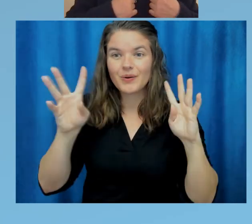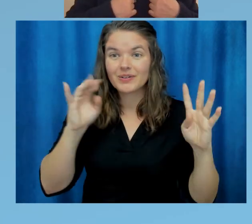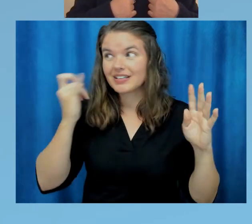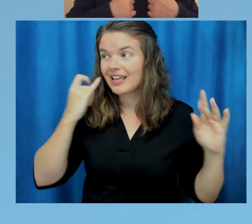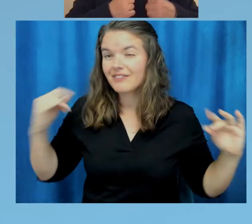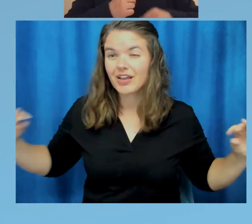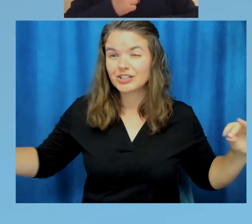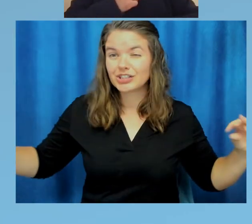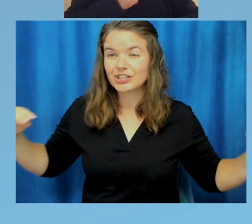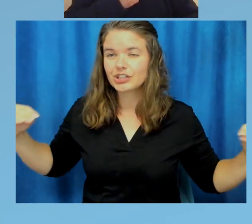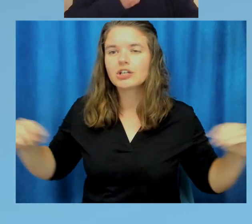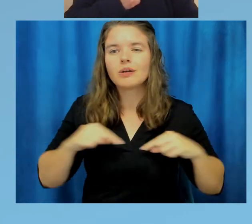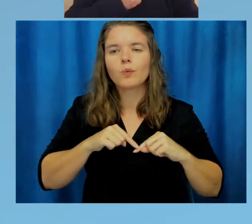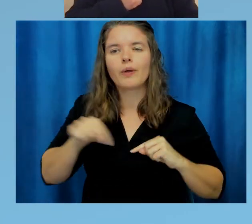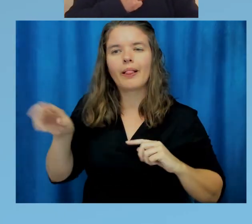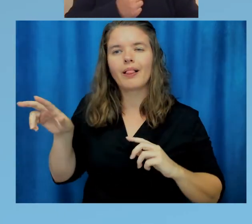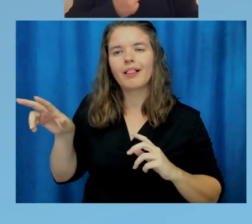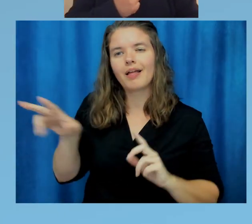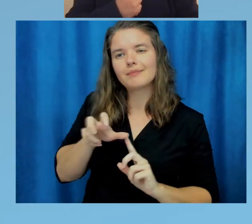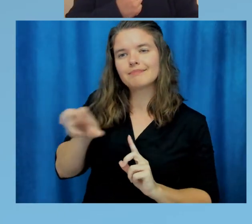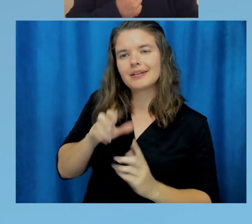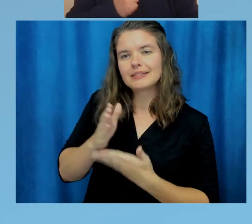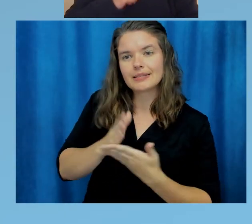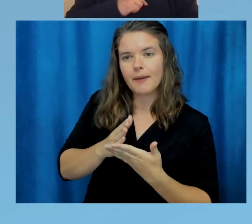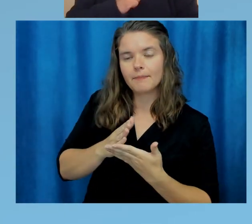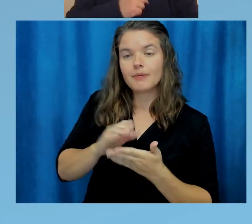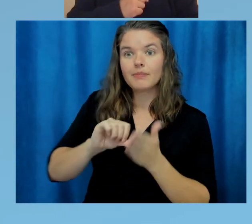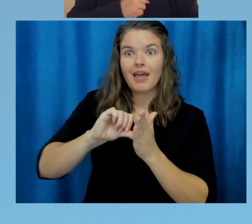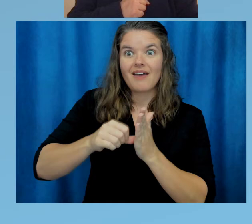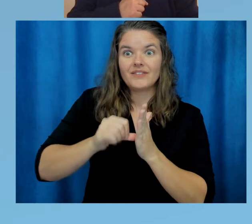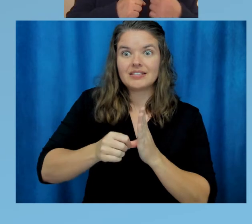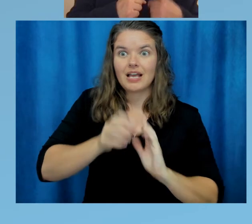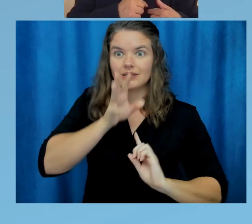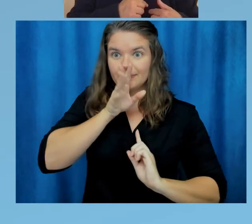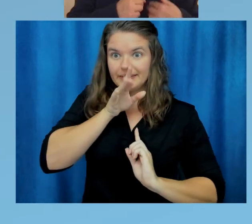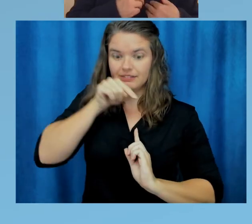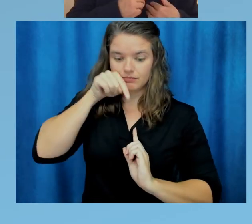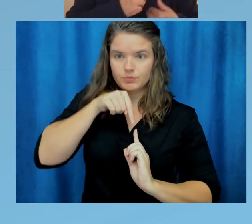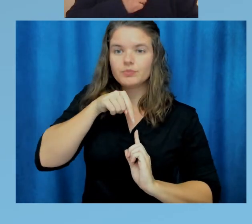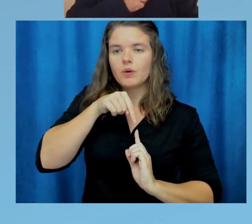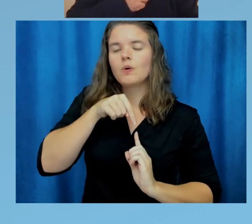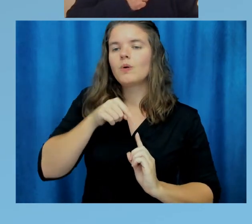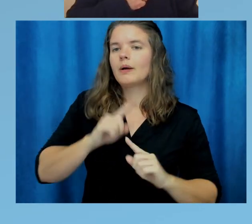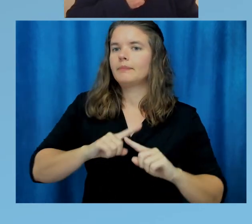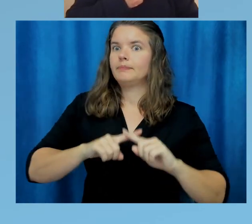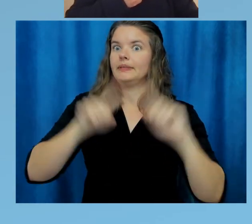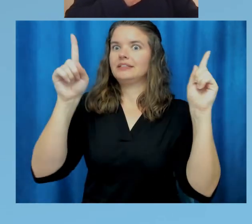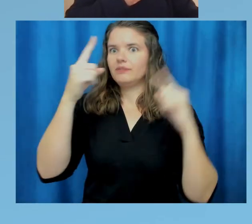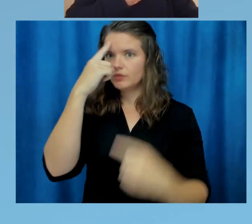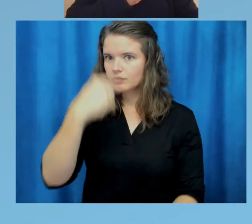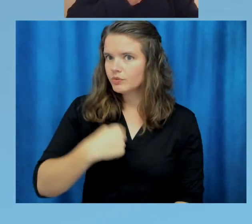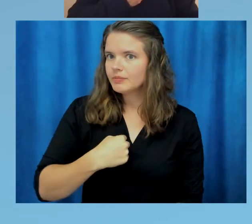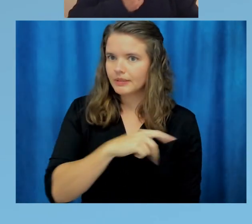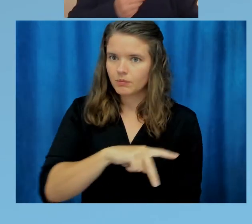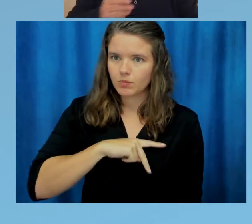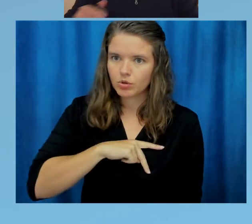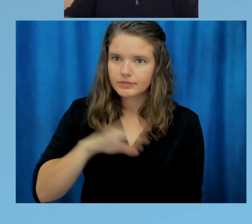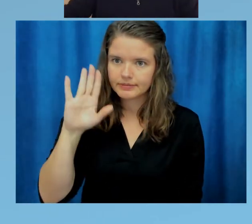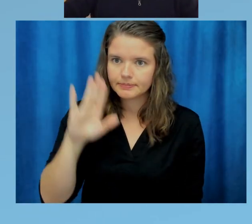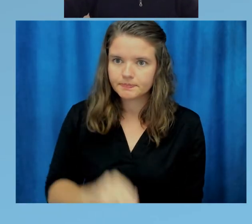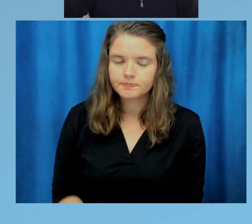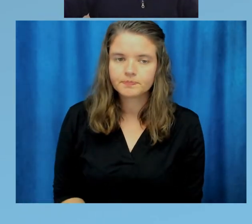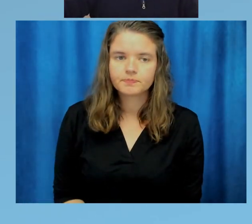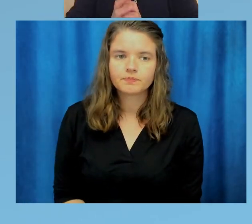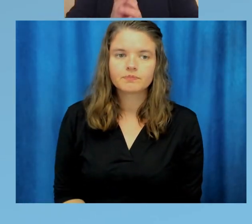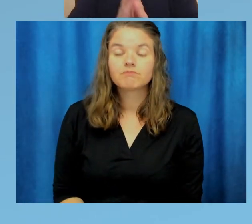occurring, this will pick it up a little bit, but it will emphasize the speaker that's wearing it, and it makes a big difference for me